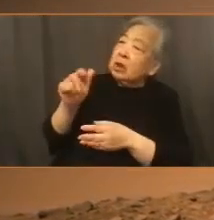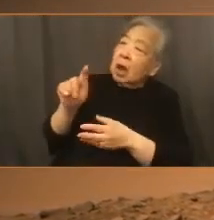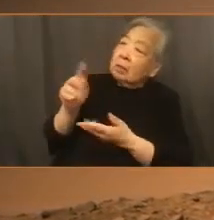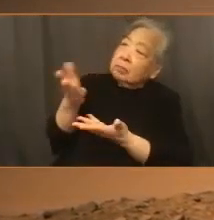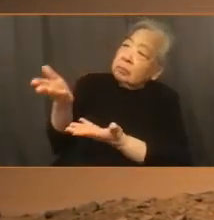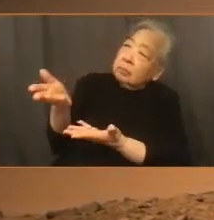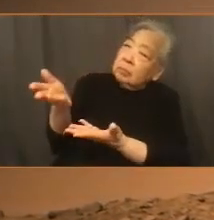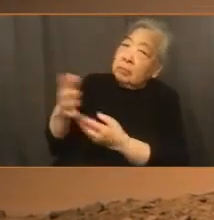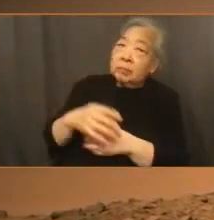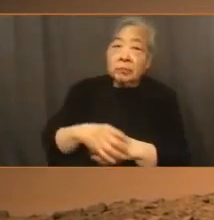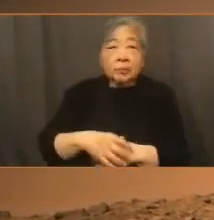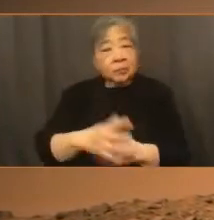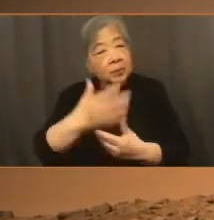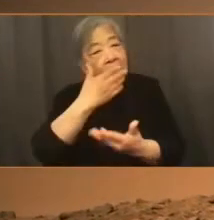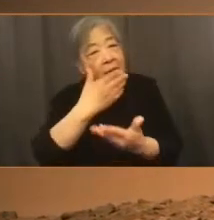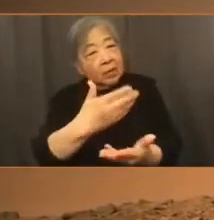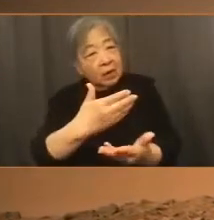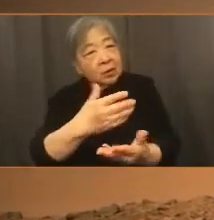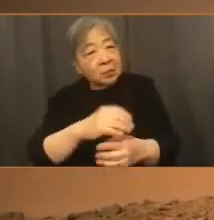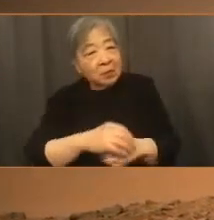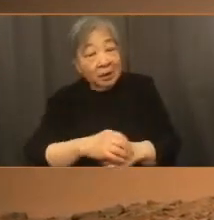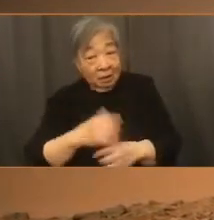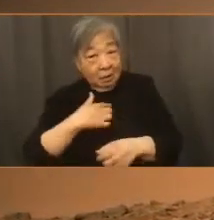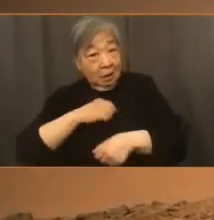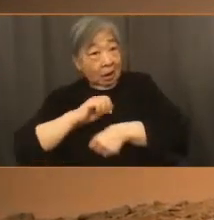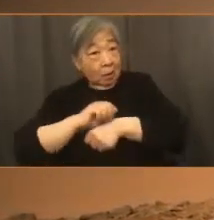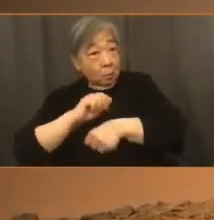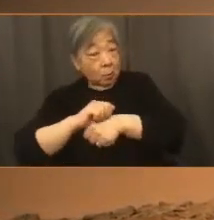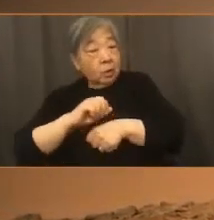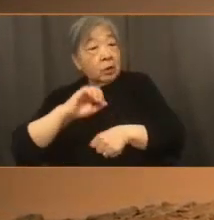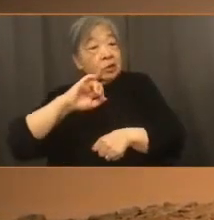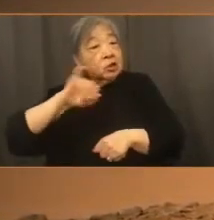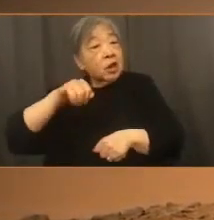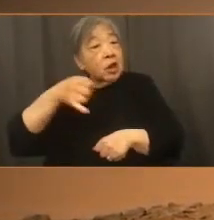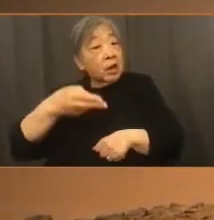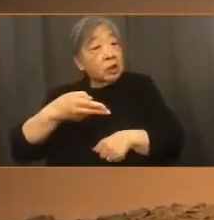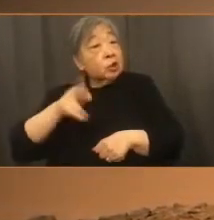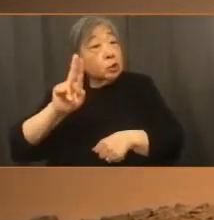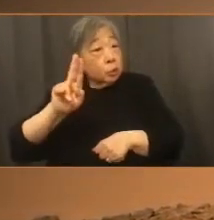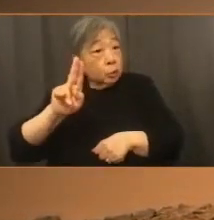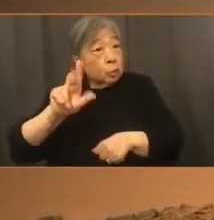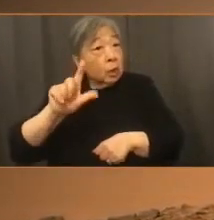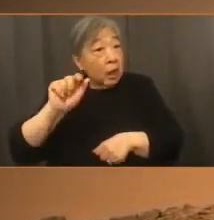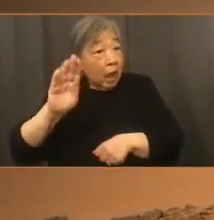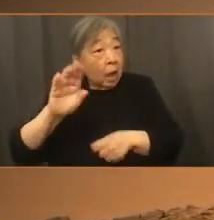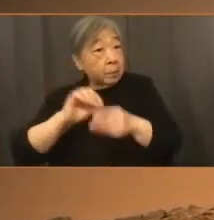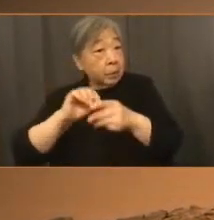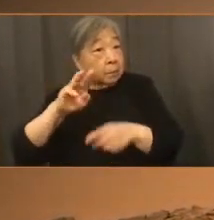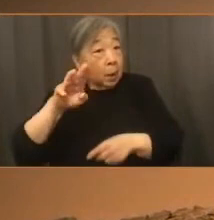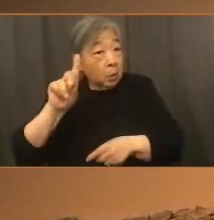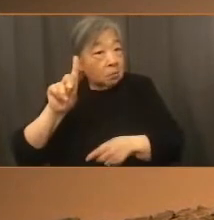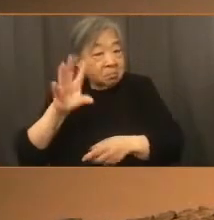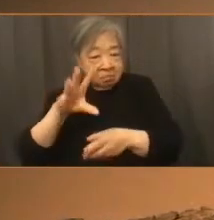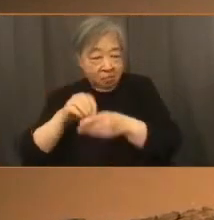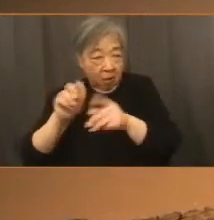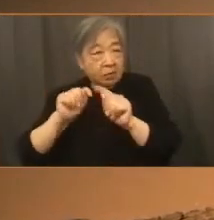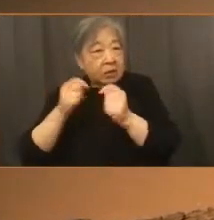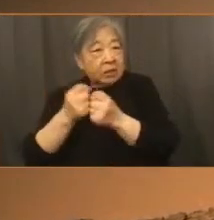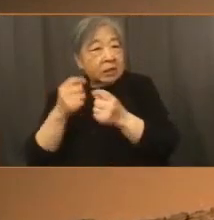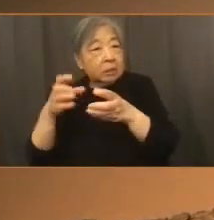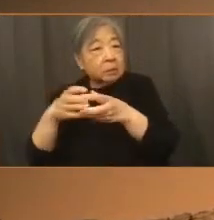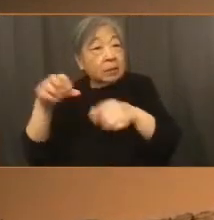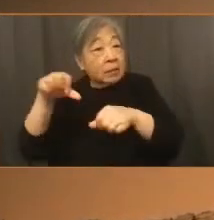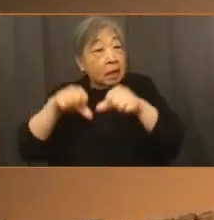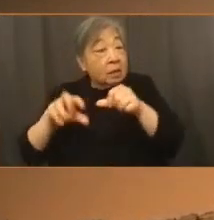Thank you, Jari. I work at the Johns Hopkins Applied Physics Lab in Maryland, where I'm in a team of scientists and engineers working on what we call